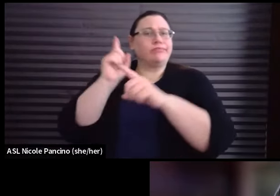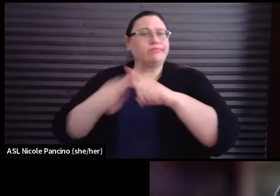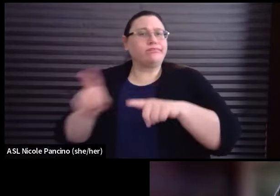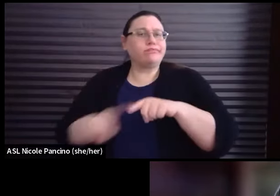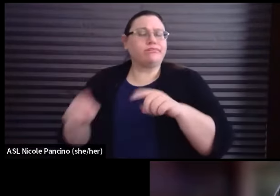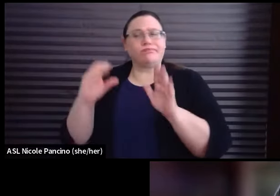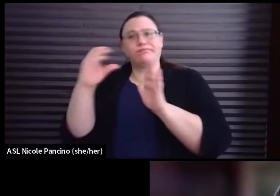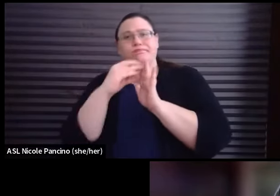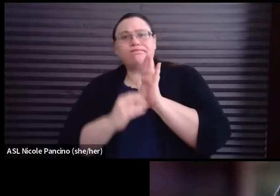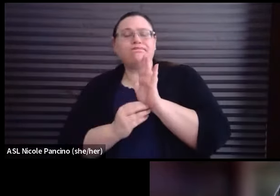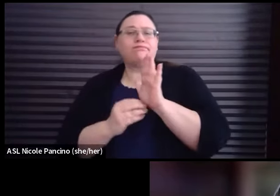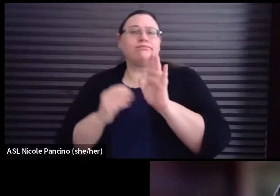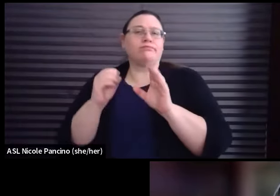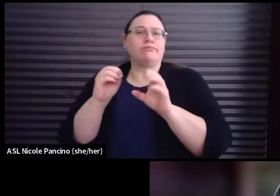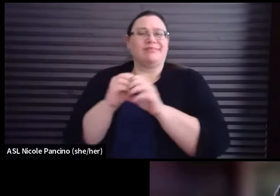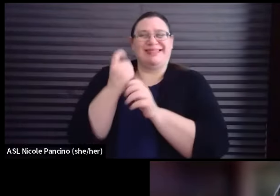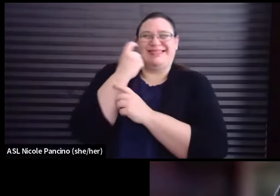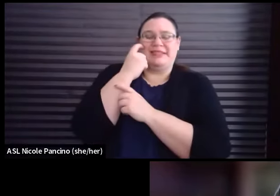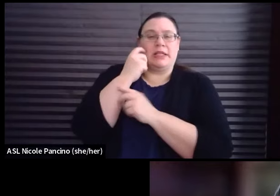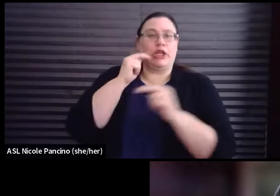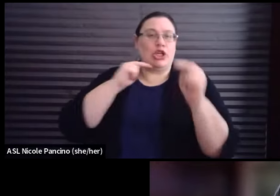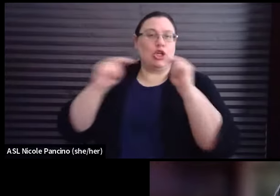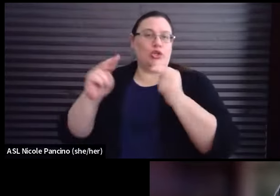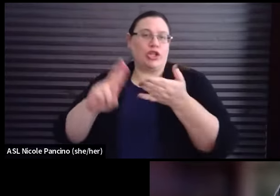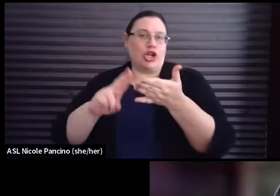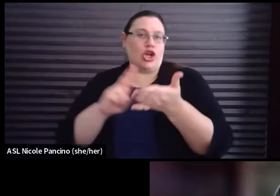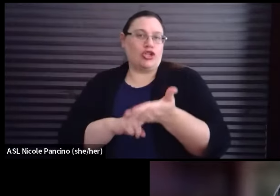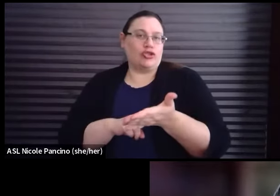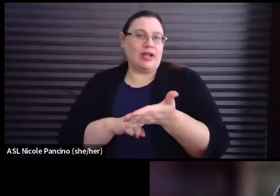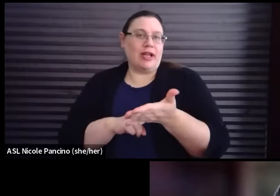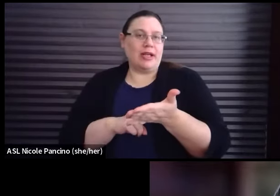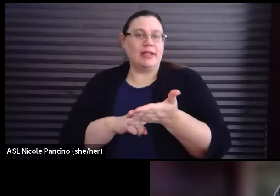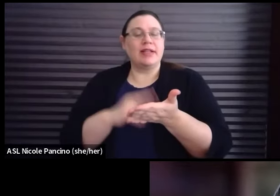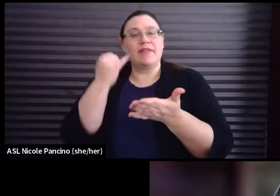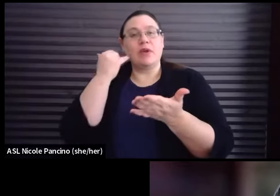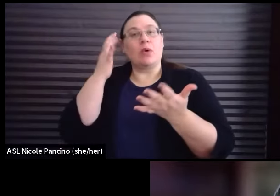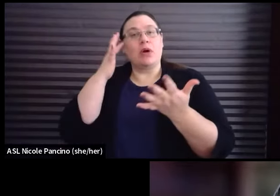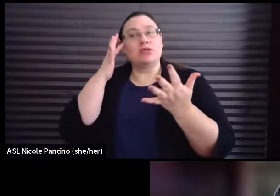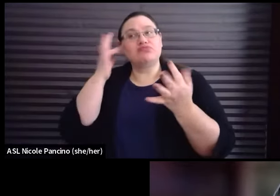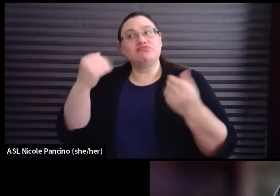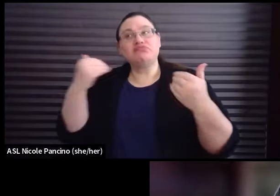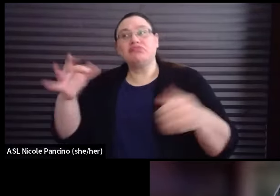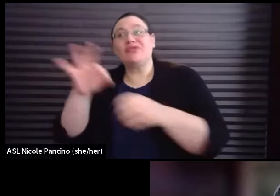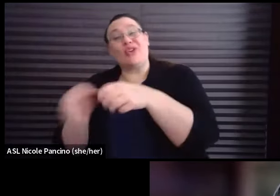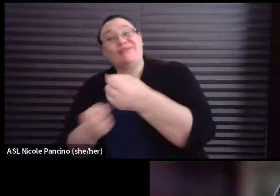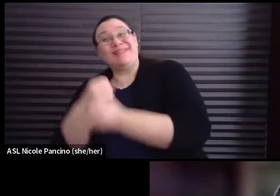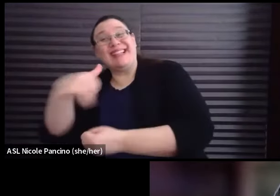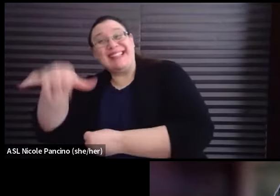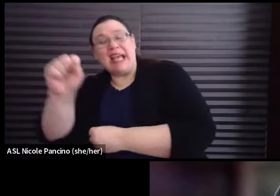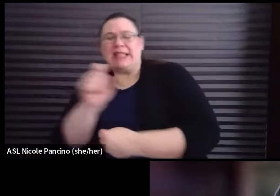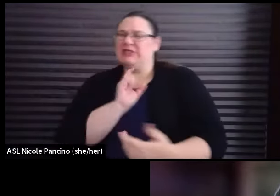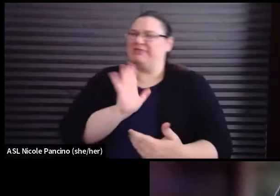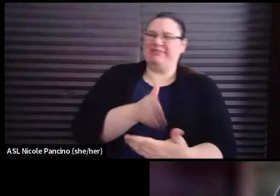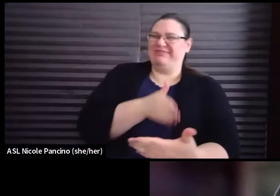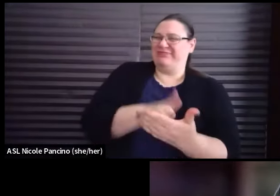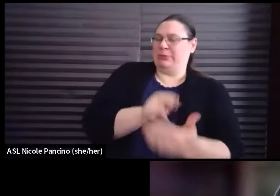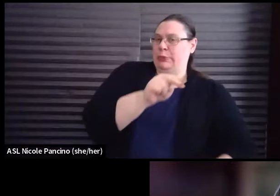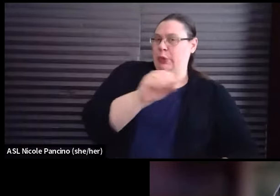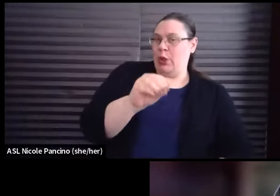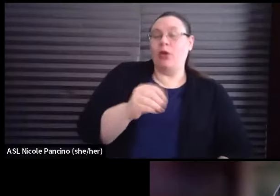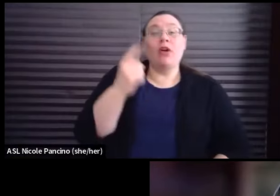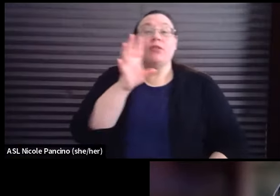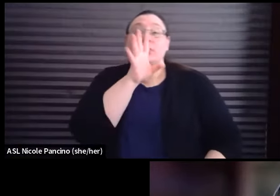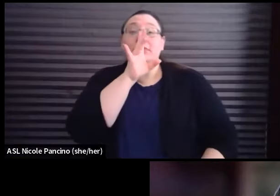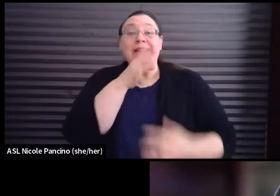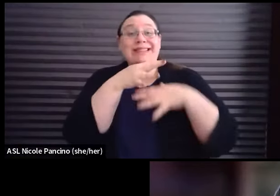provisions in the recently negotiated contract to decide voting yes or no. And specifically as it relates to dubbing, there's a couple different things